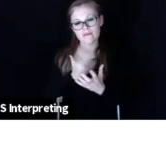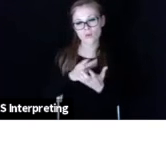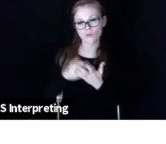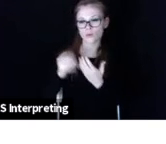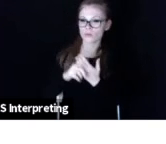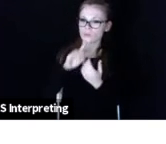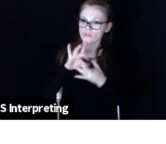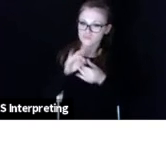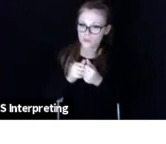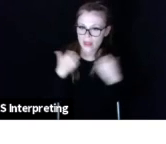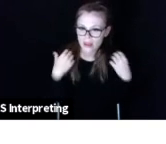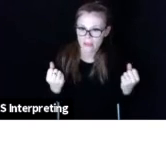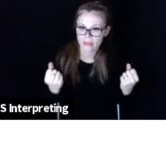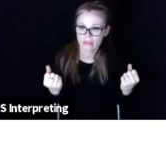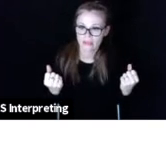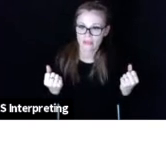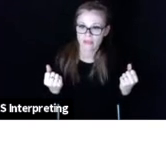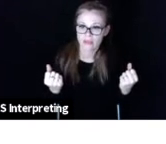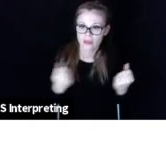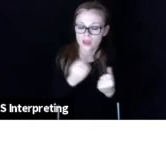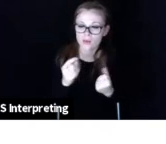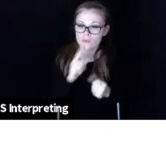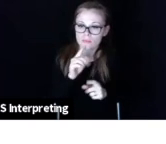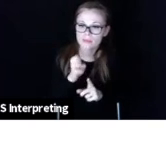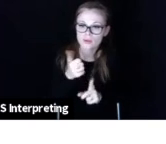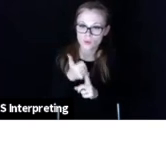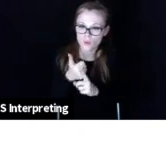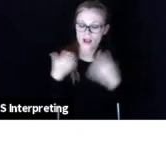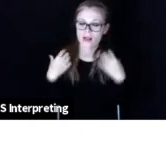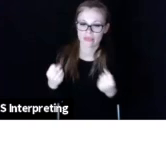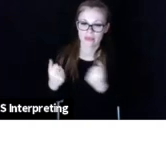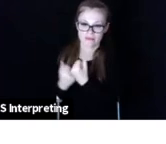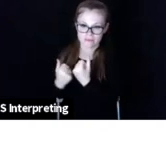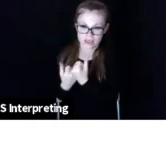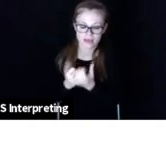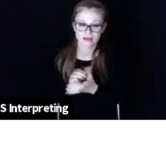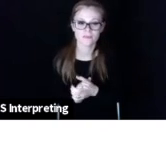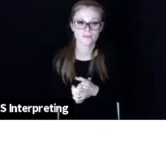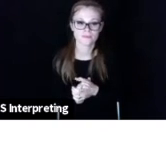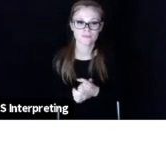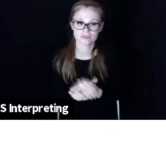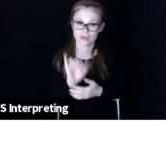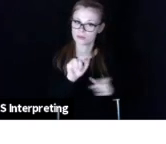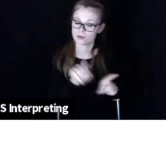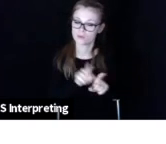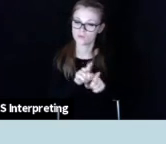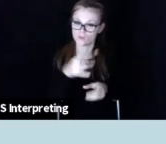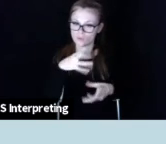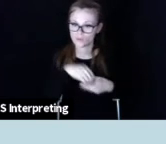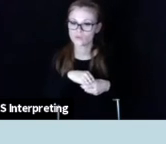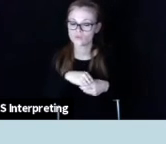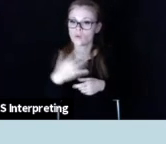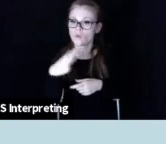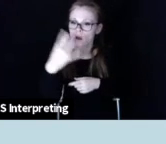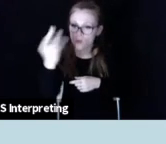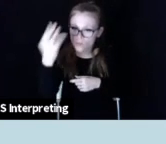health and being your own health advocate. That also includes getting